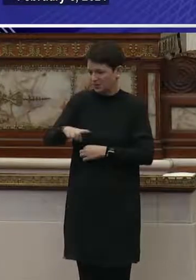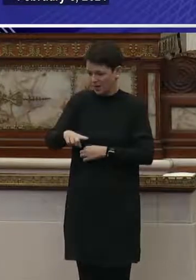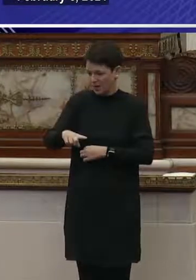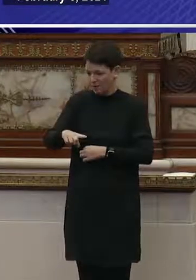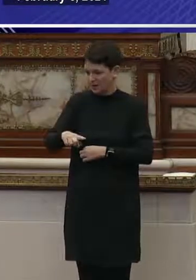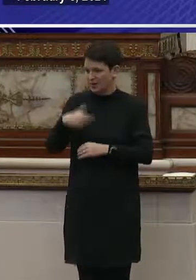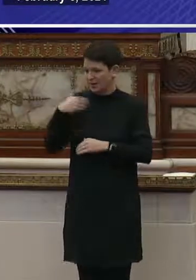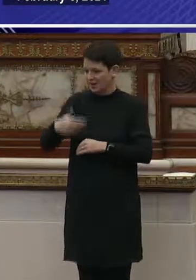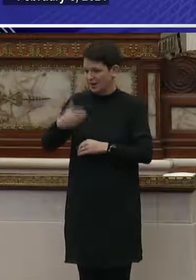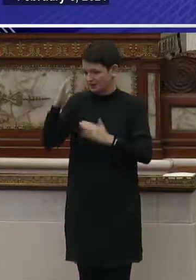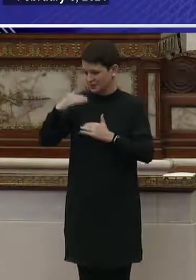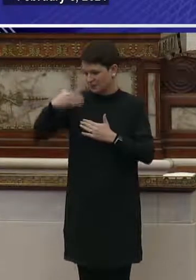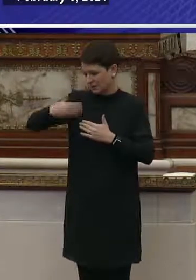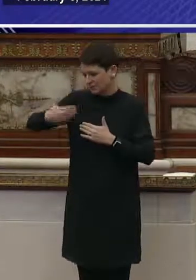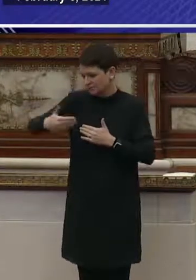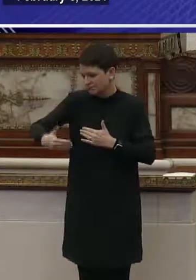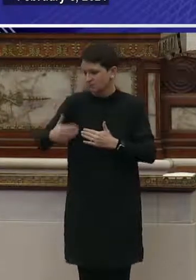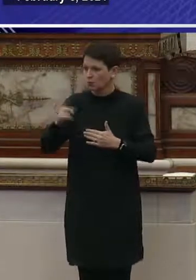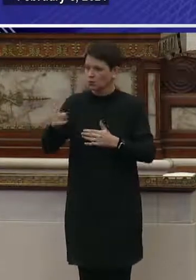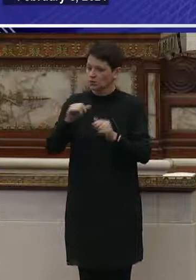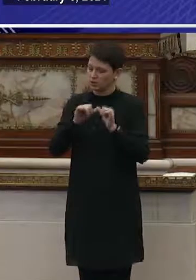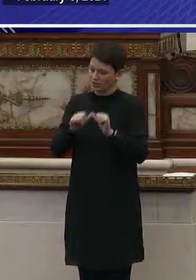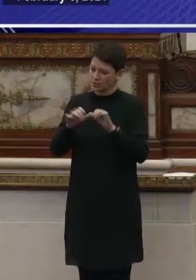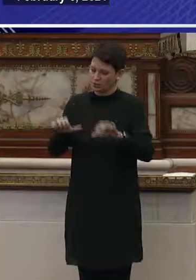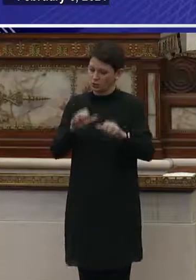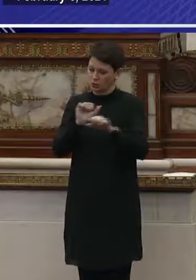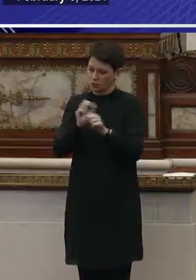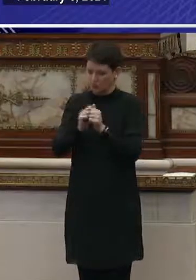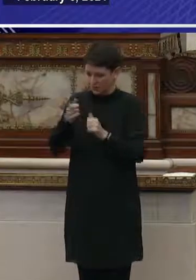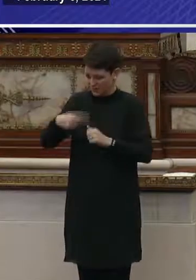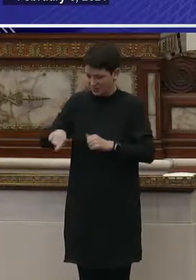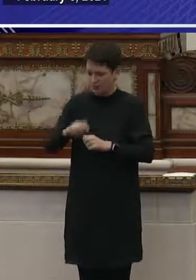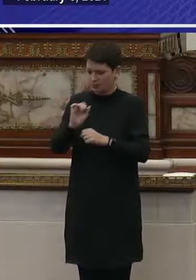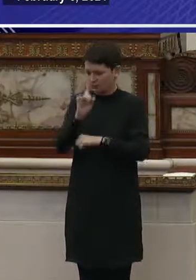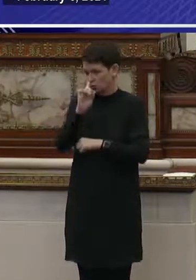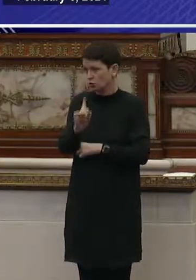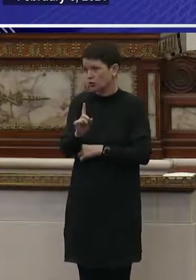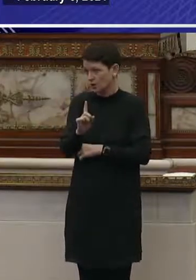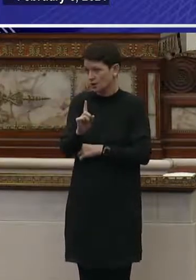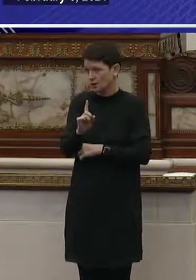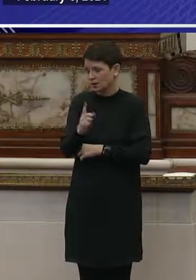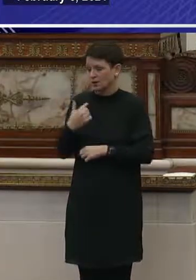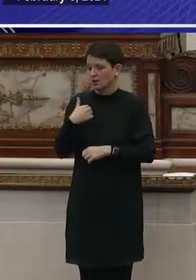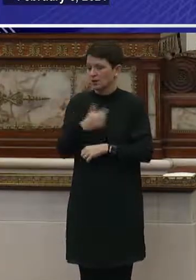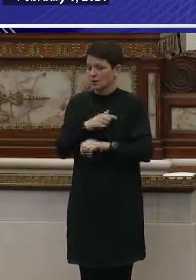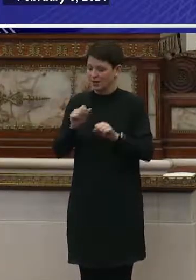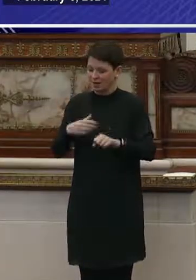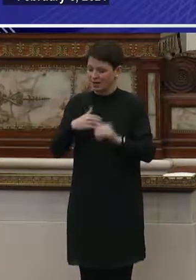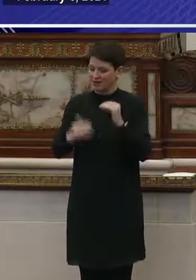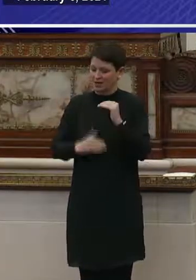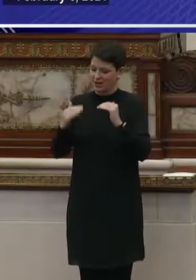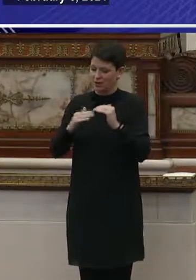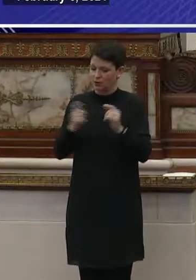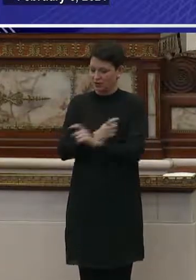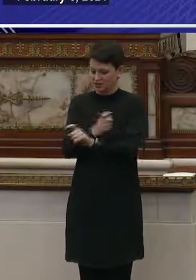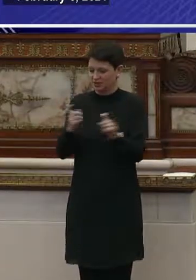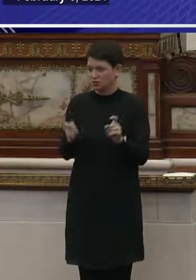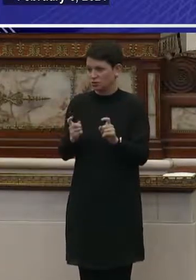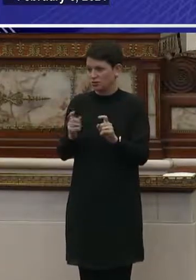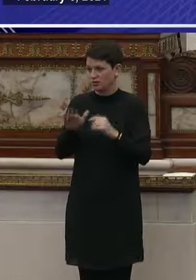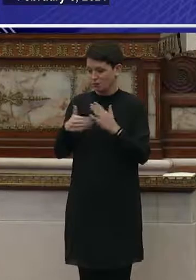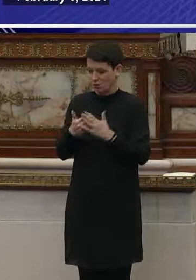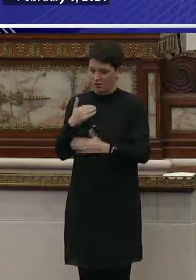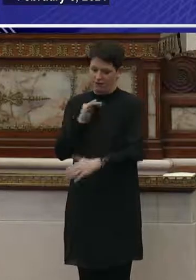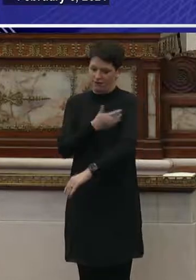next steps and what you'll continue to do to work with them to ensure that we can have an equitable distribution of the